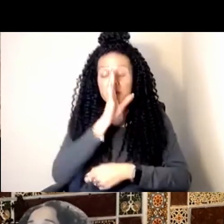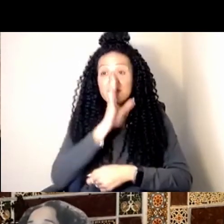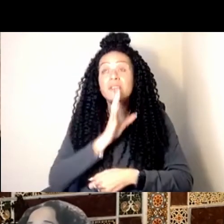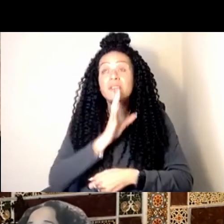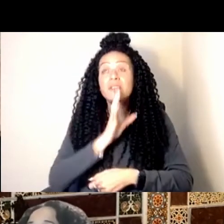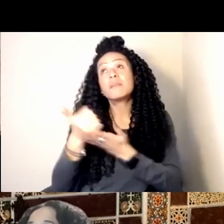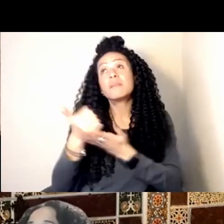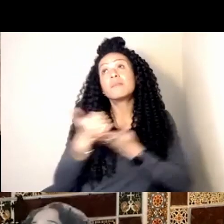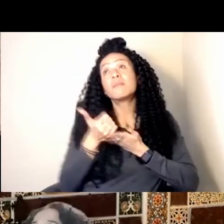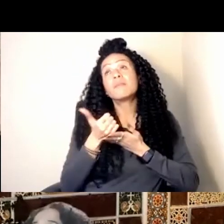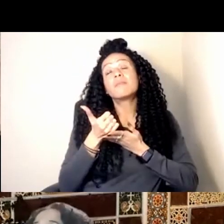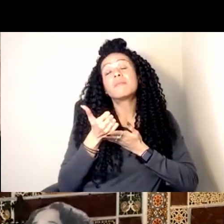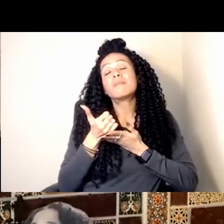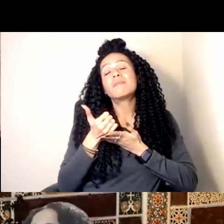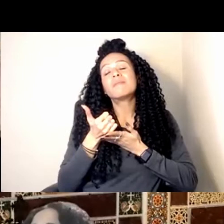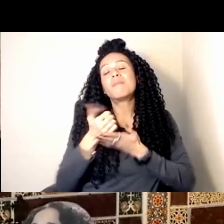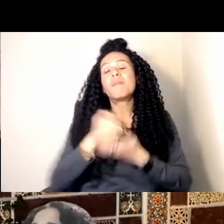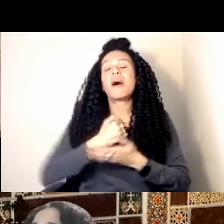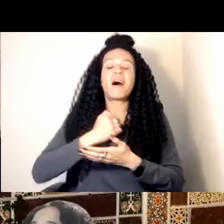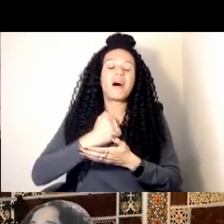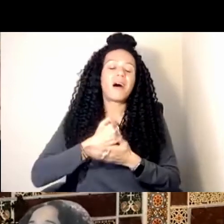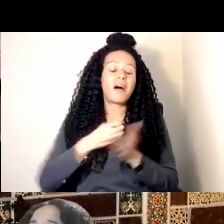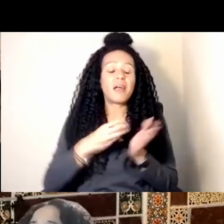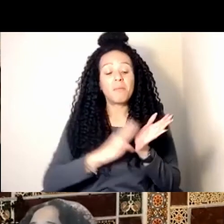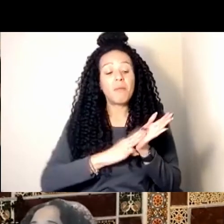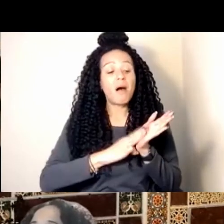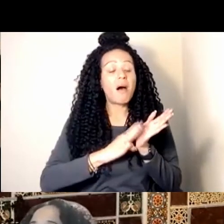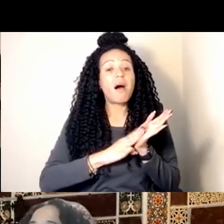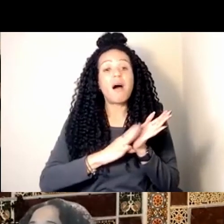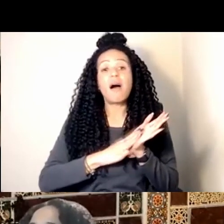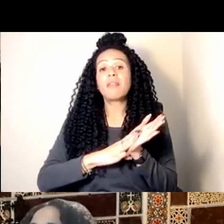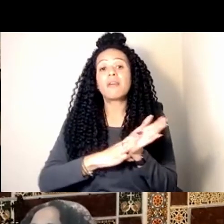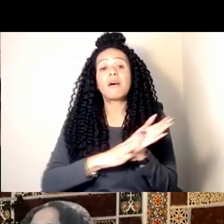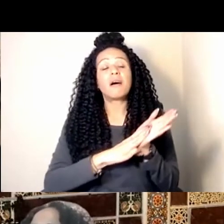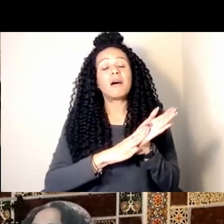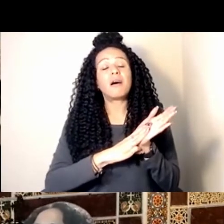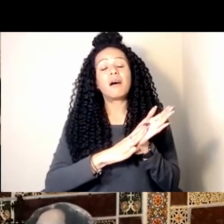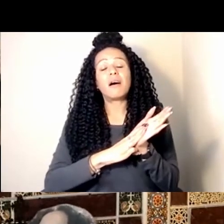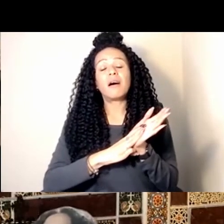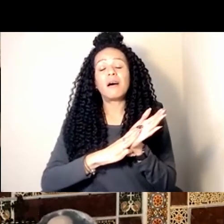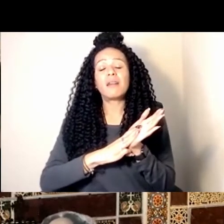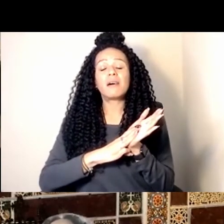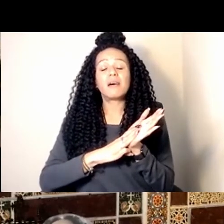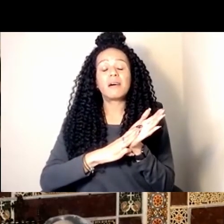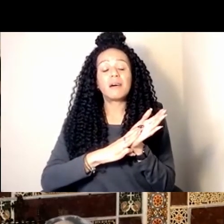did betide? My mother,